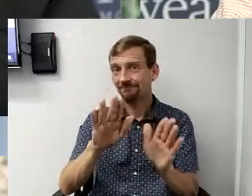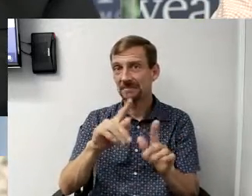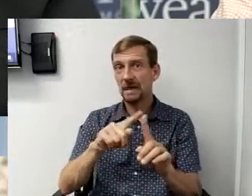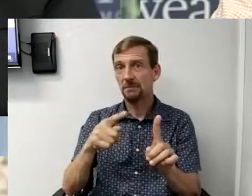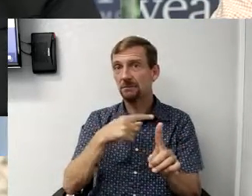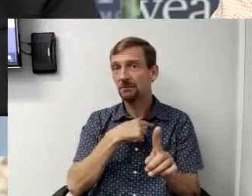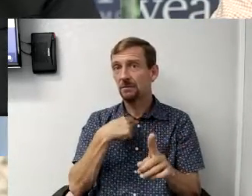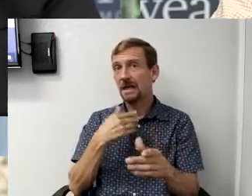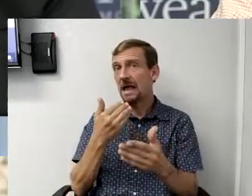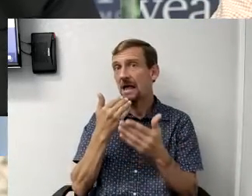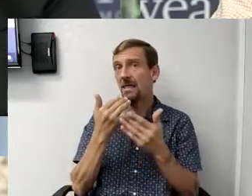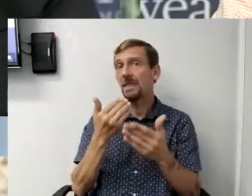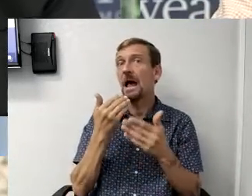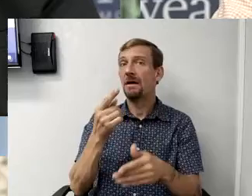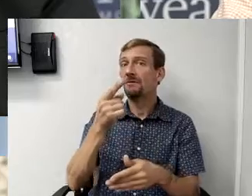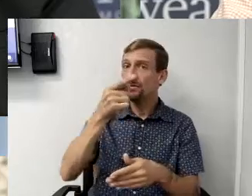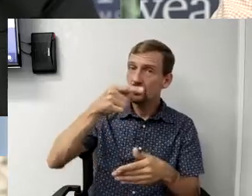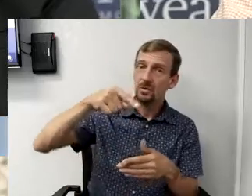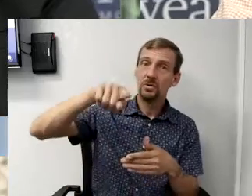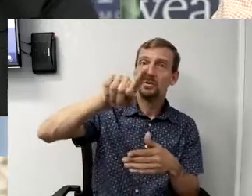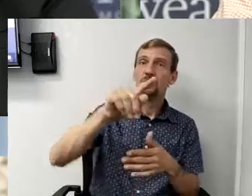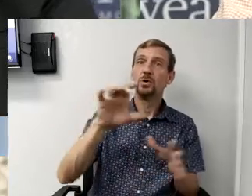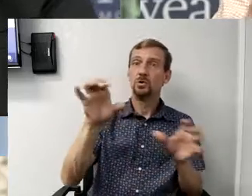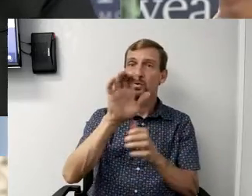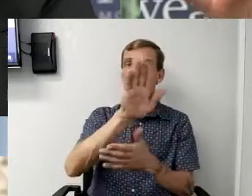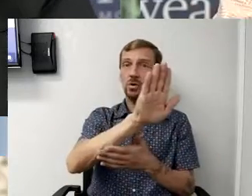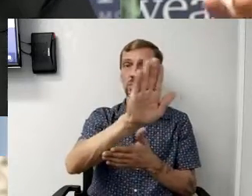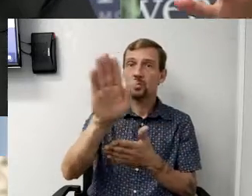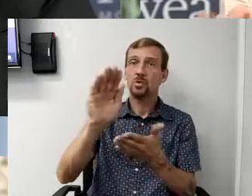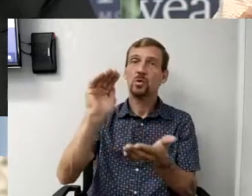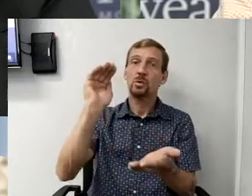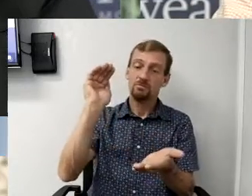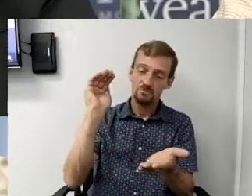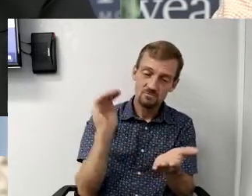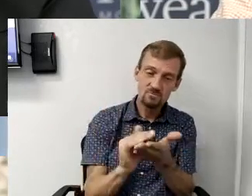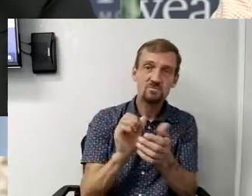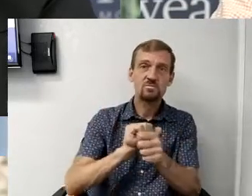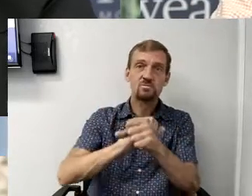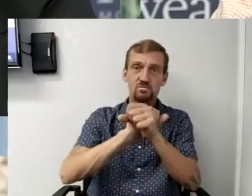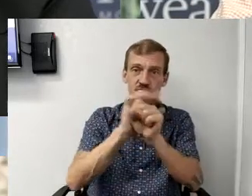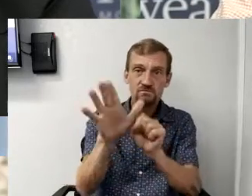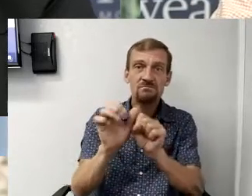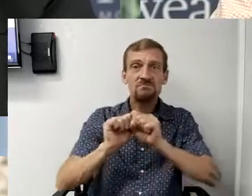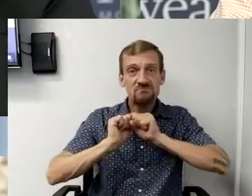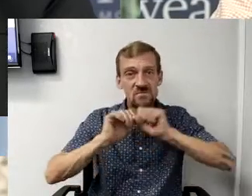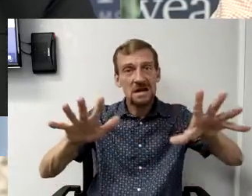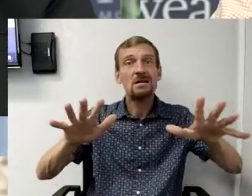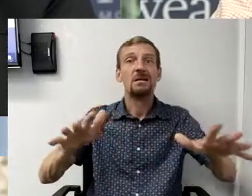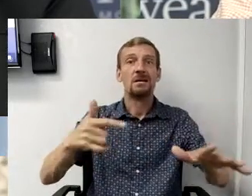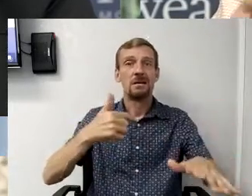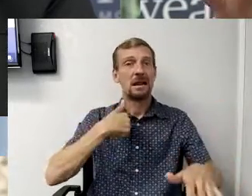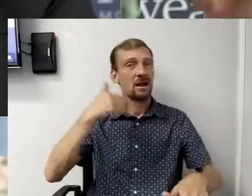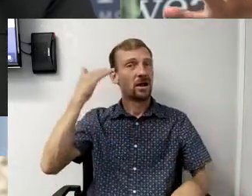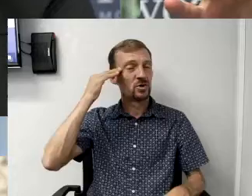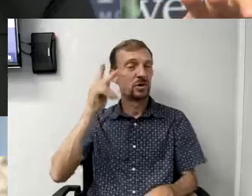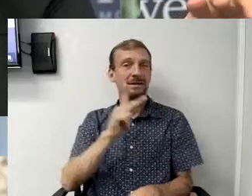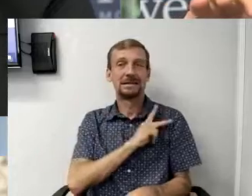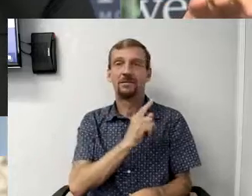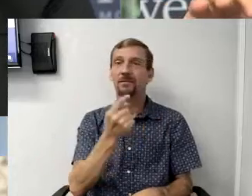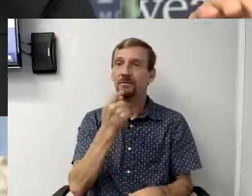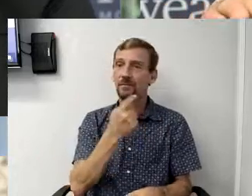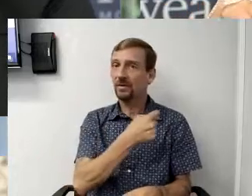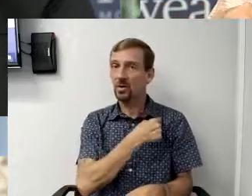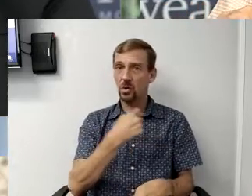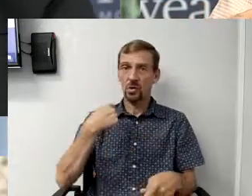thankful and happy that the community's been doing their part in reducing the spread. We've seen, as Carrie mentioned earlier, a very